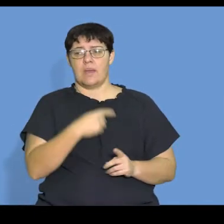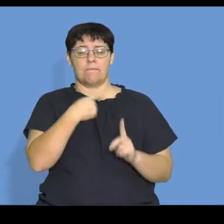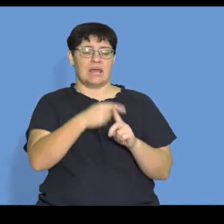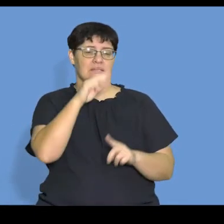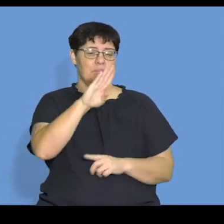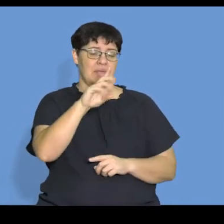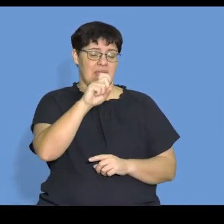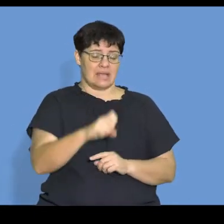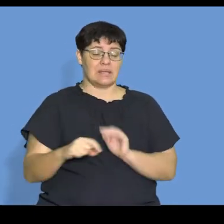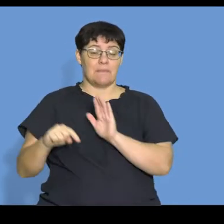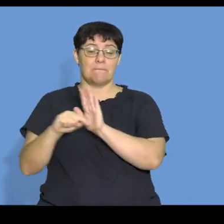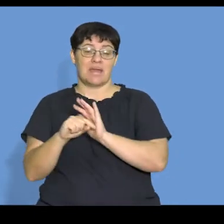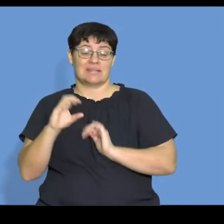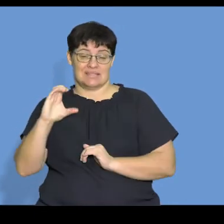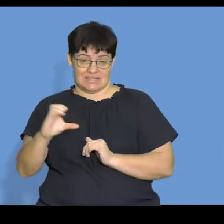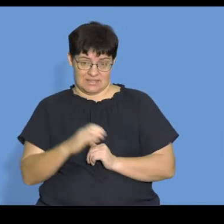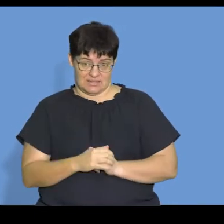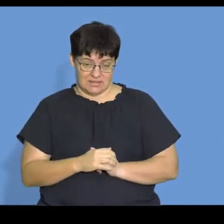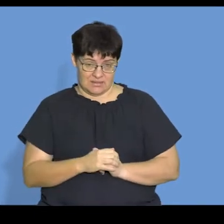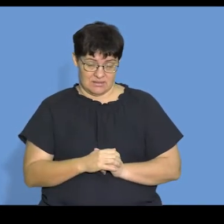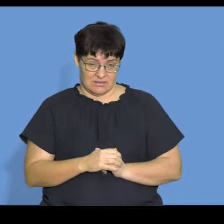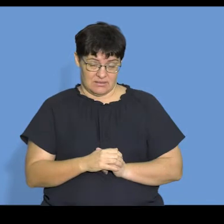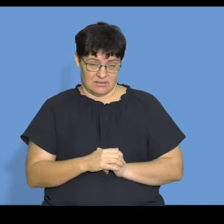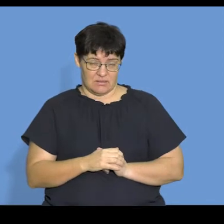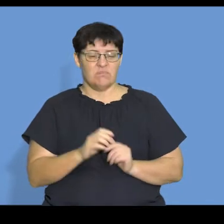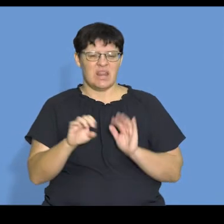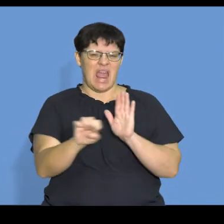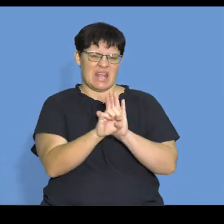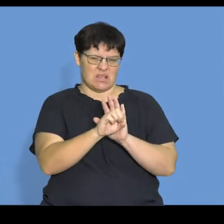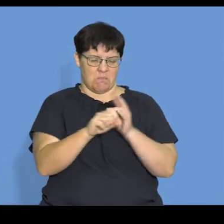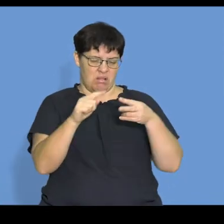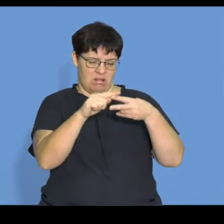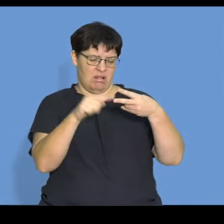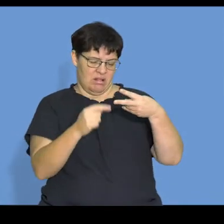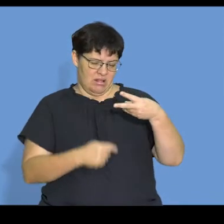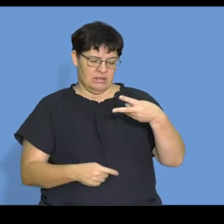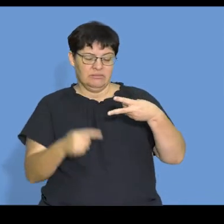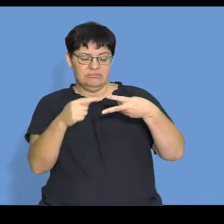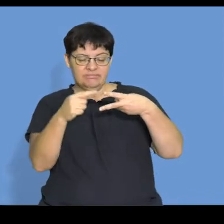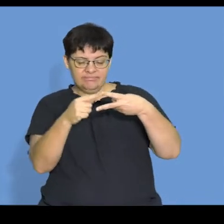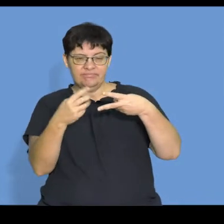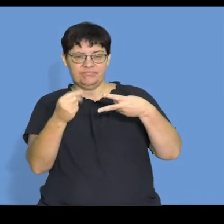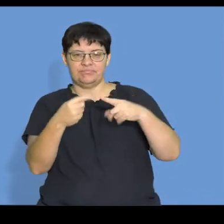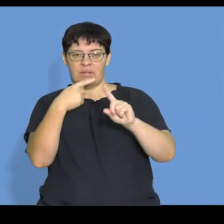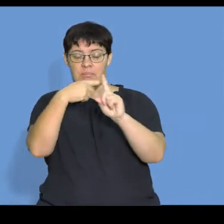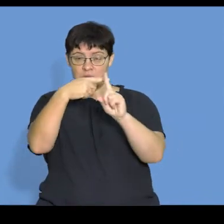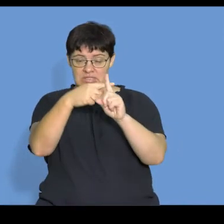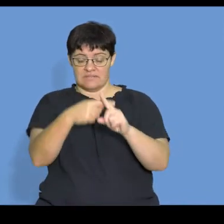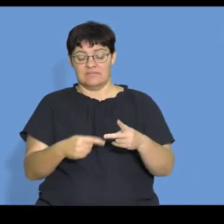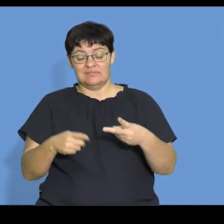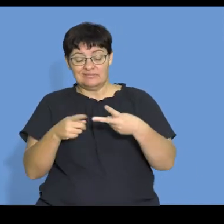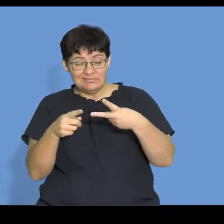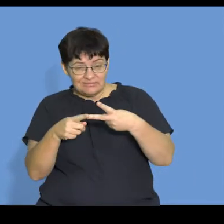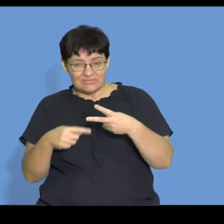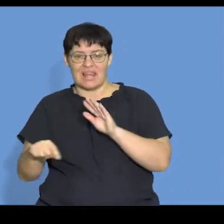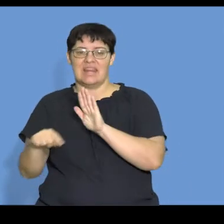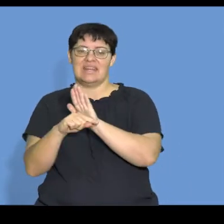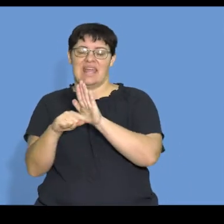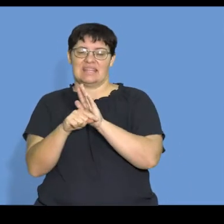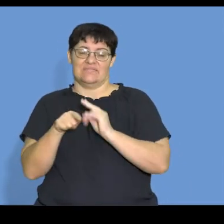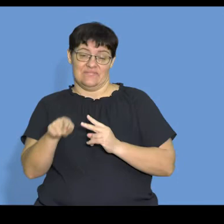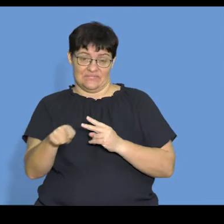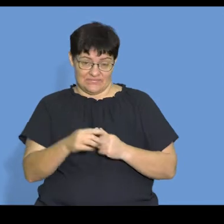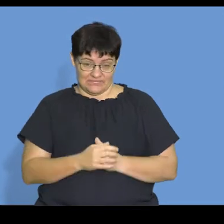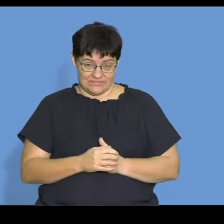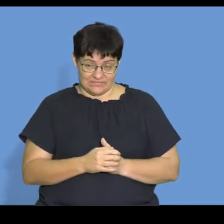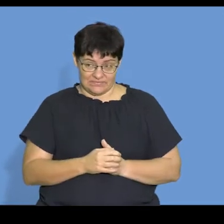bx minus c, right? These are two examples. One has the last term as a positive, the other one has the